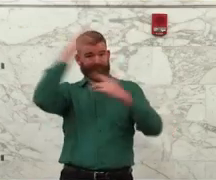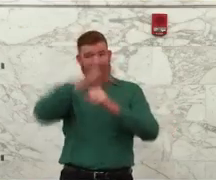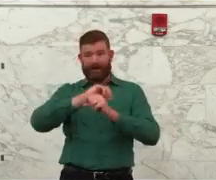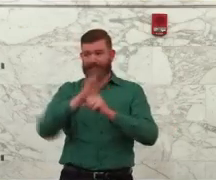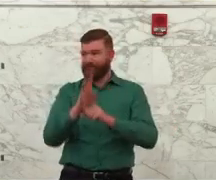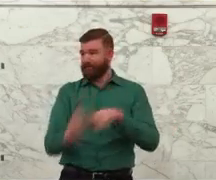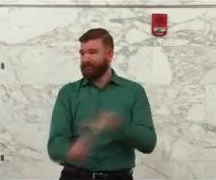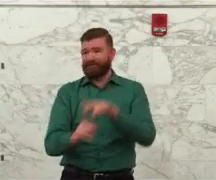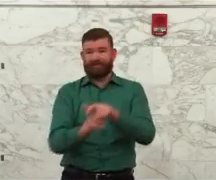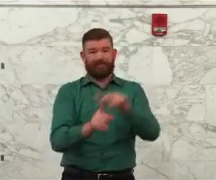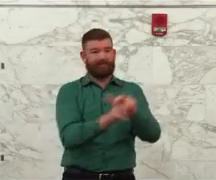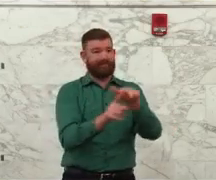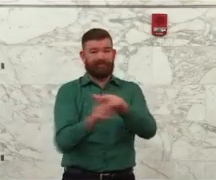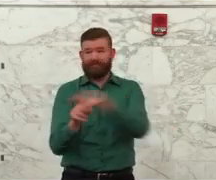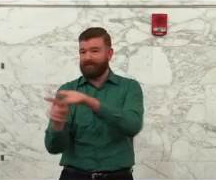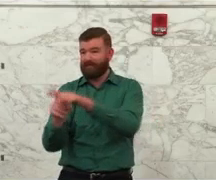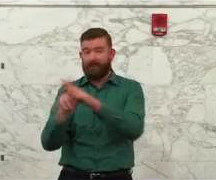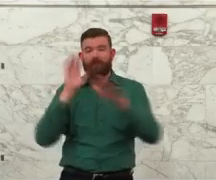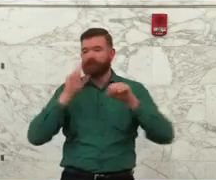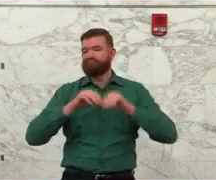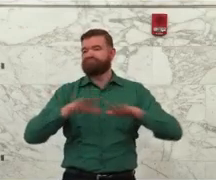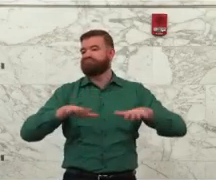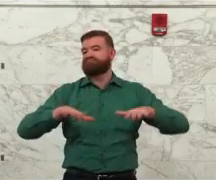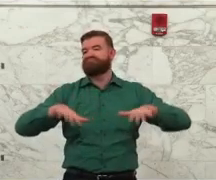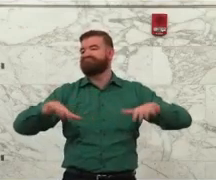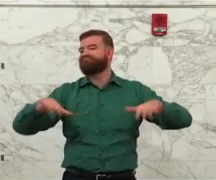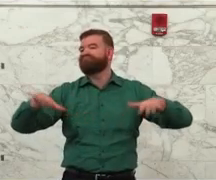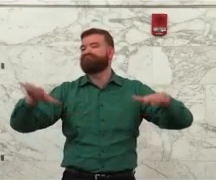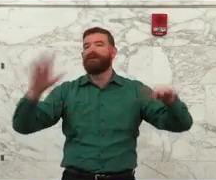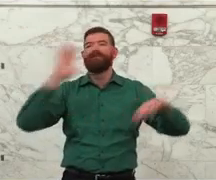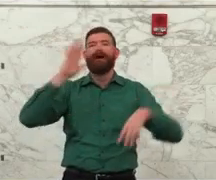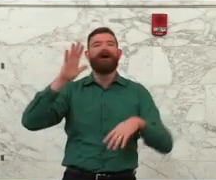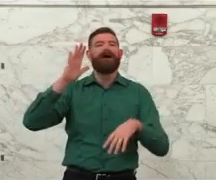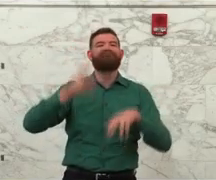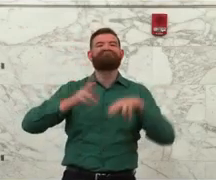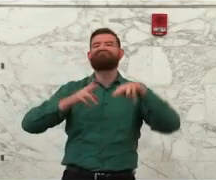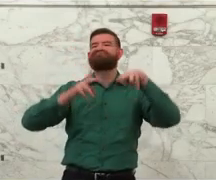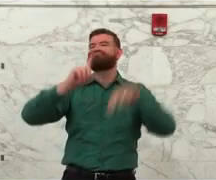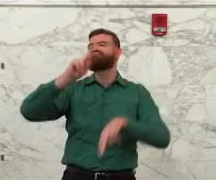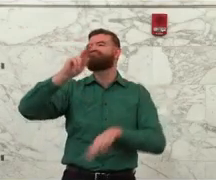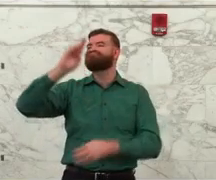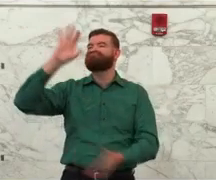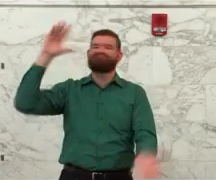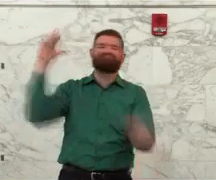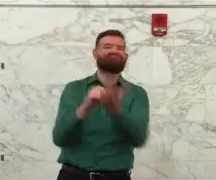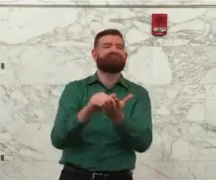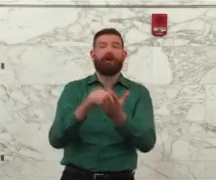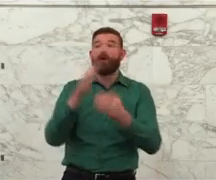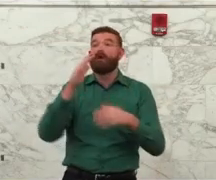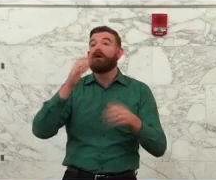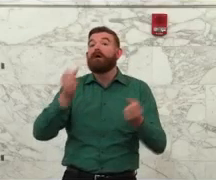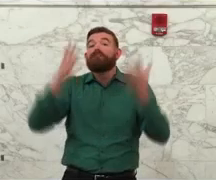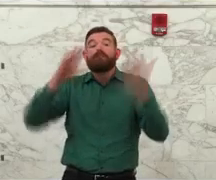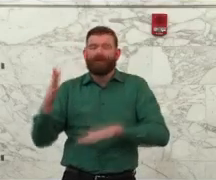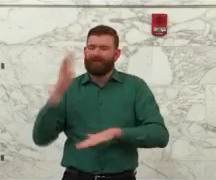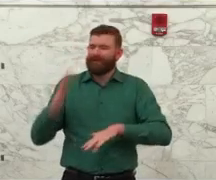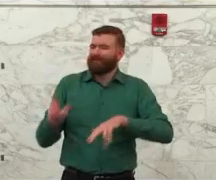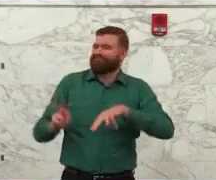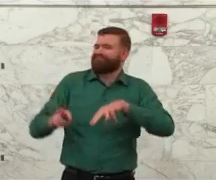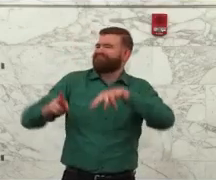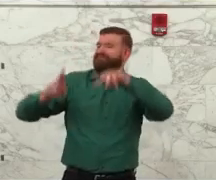in the thousands, and the number of related deaths sadly continue to rise, we have to change